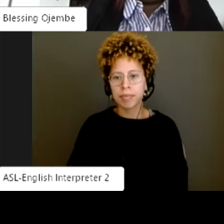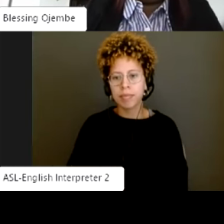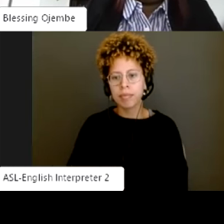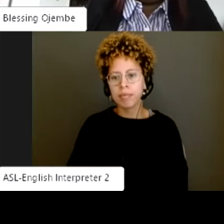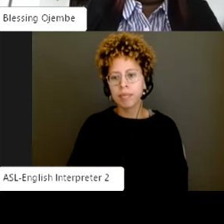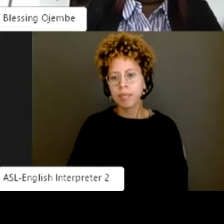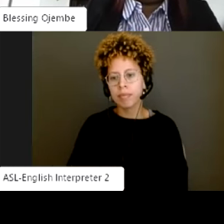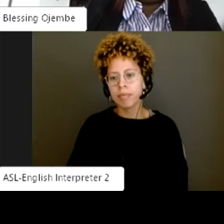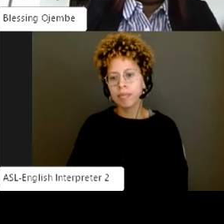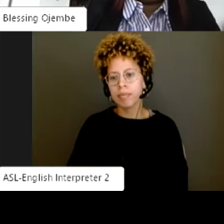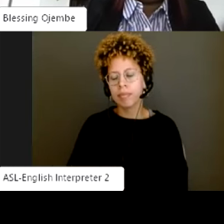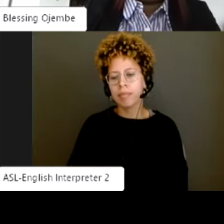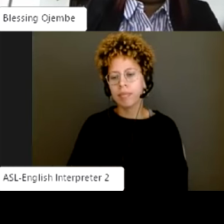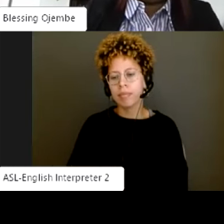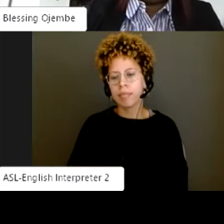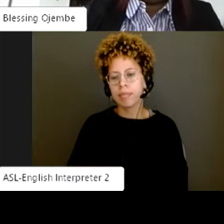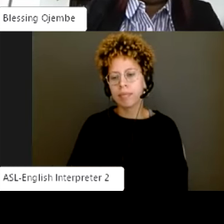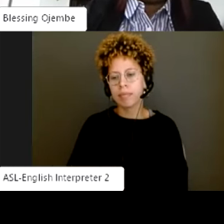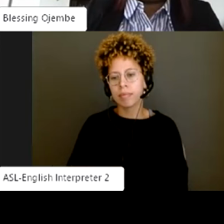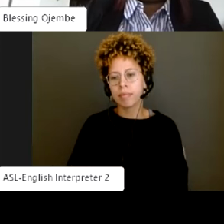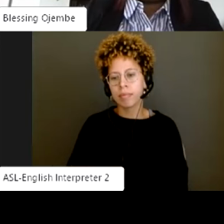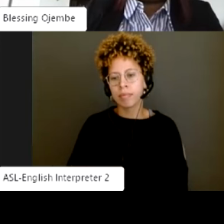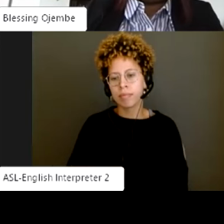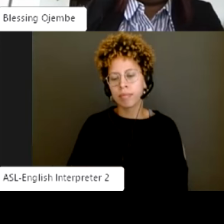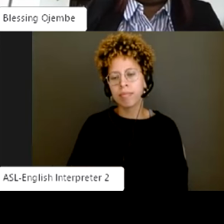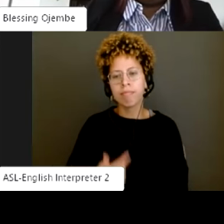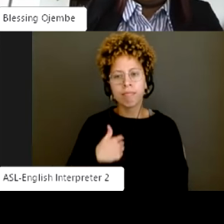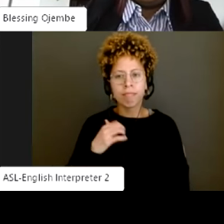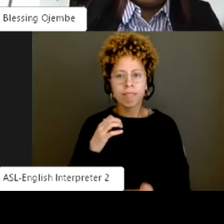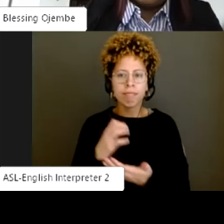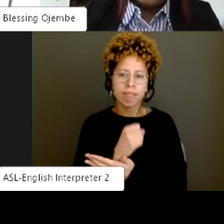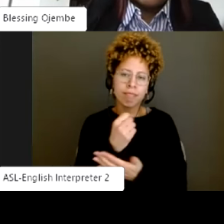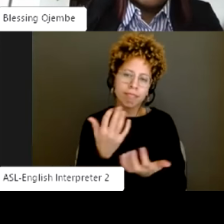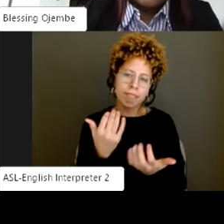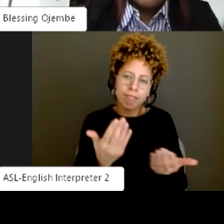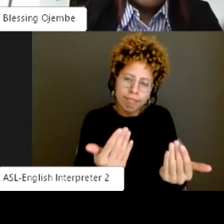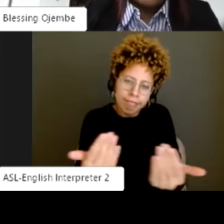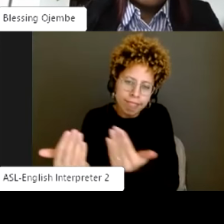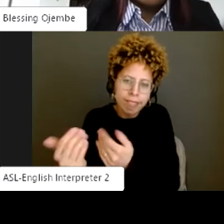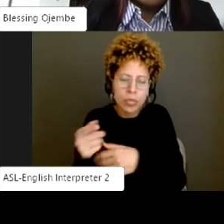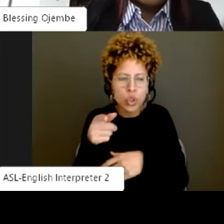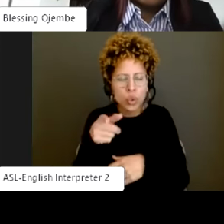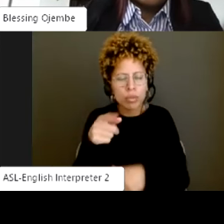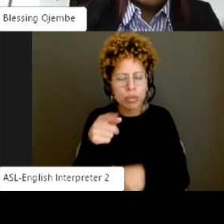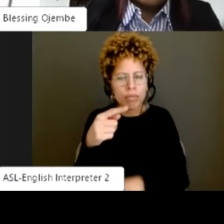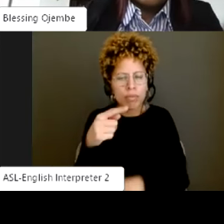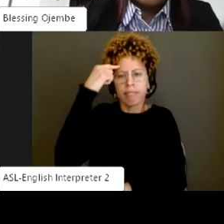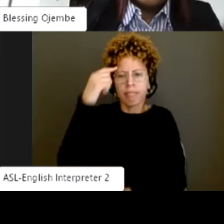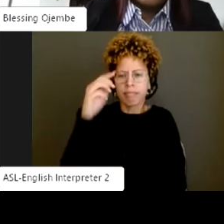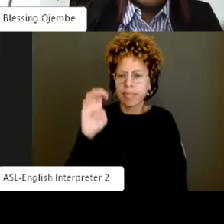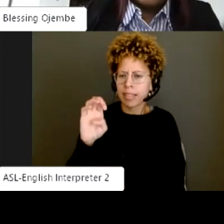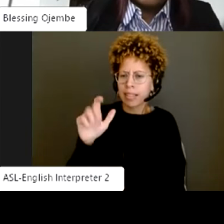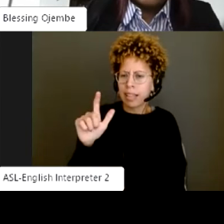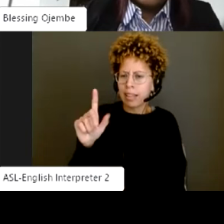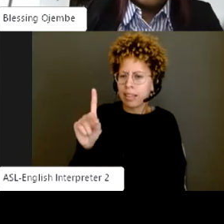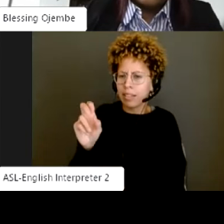So we wanted to pick our brain. When you hear elder abuse, what comes to